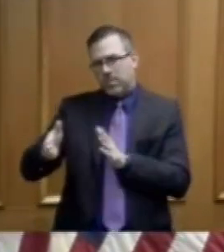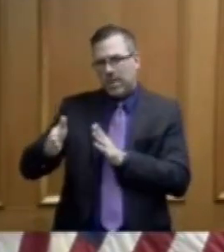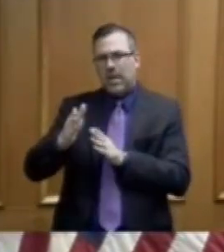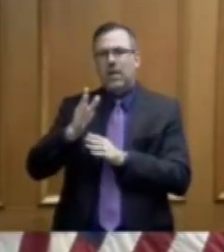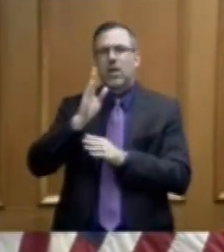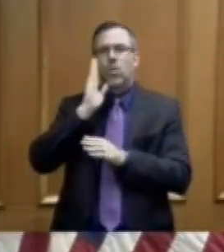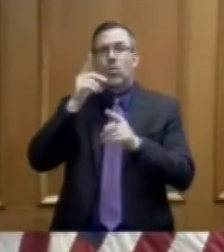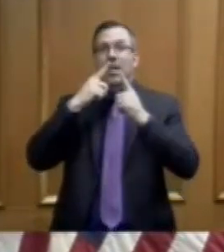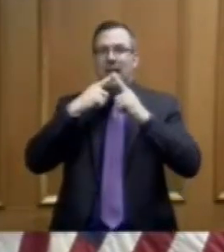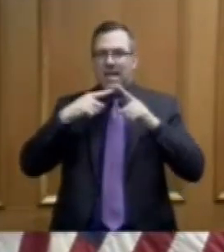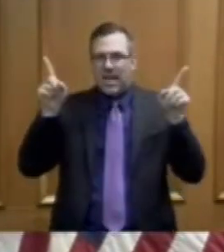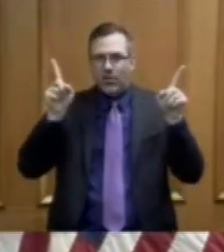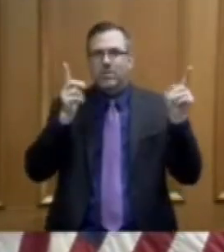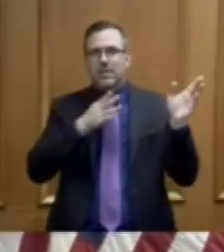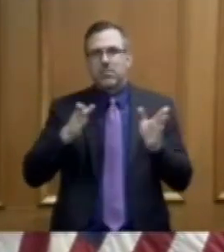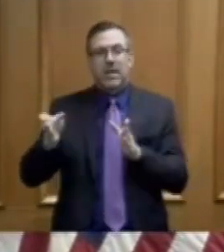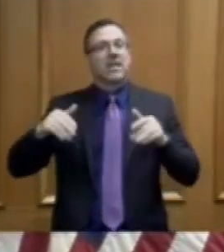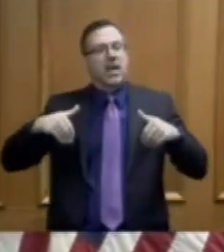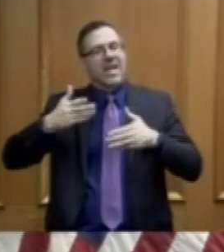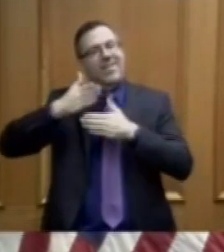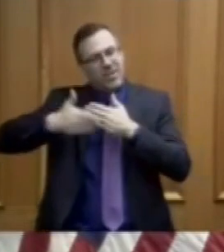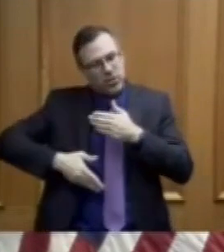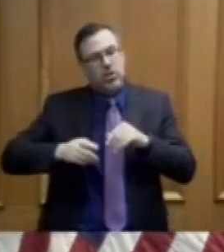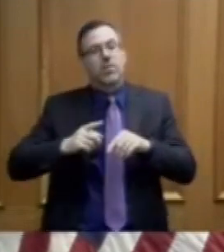that. It's not finalized yet, but